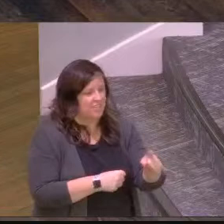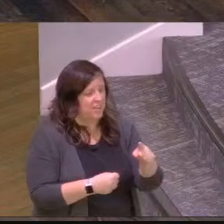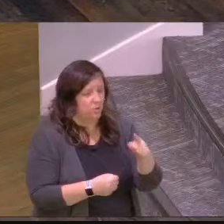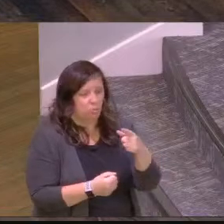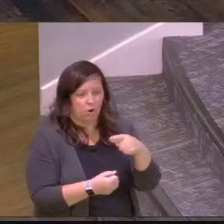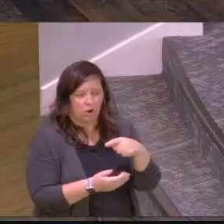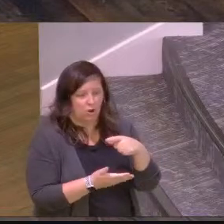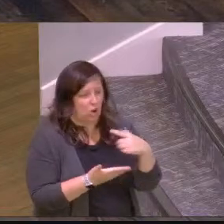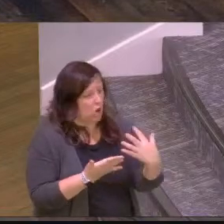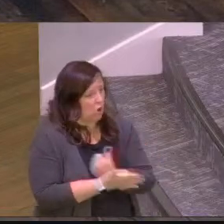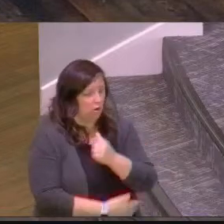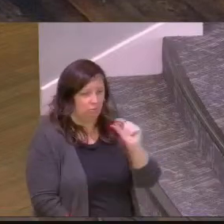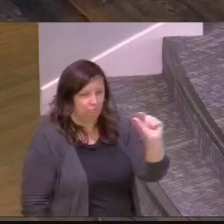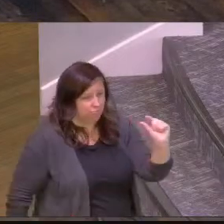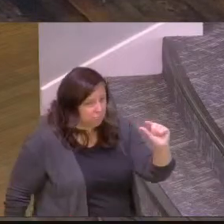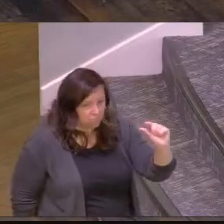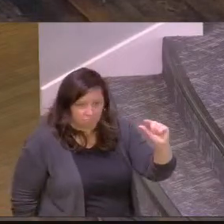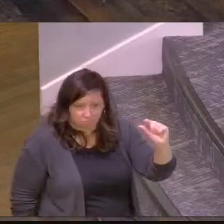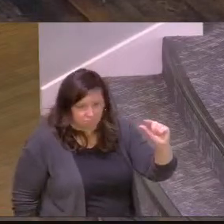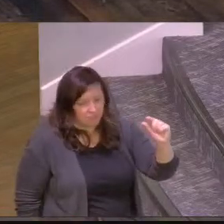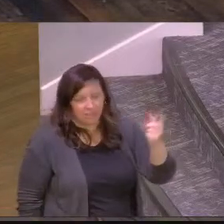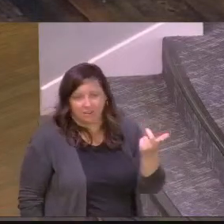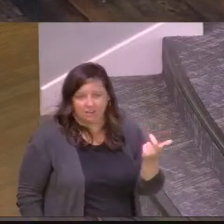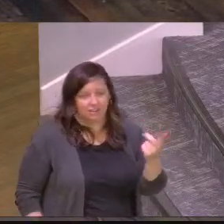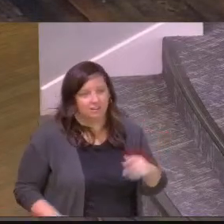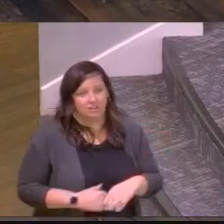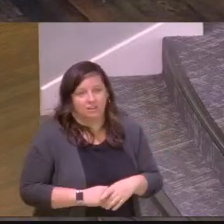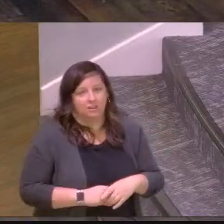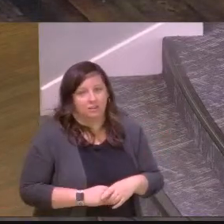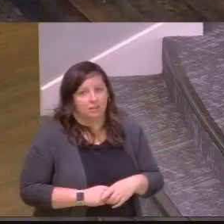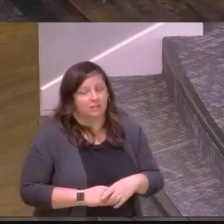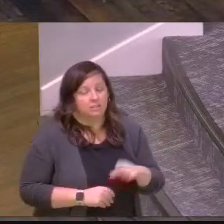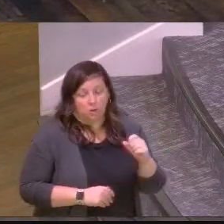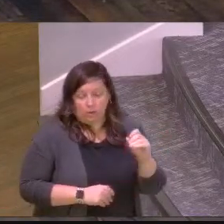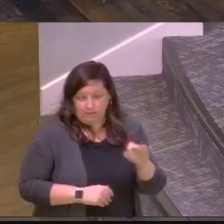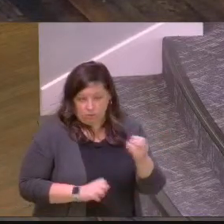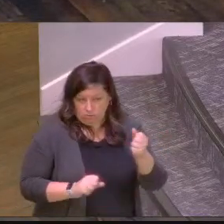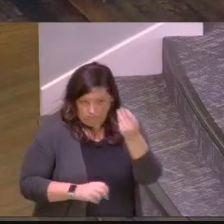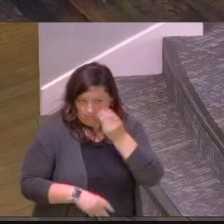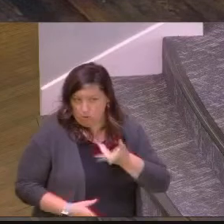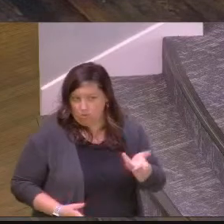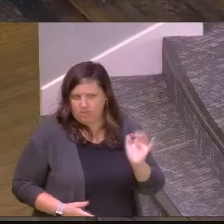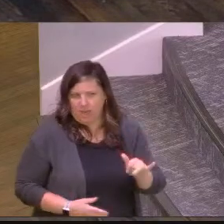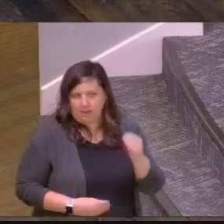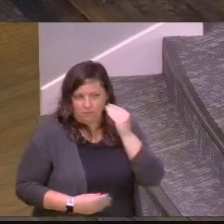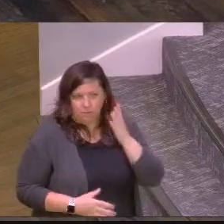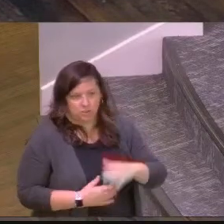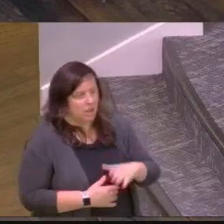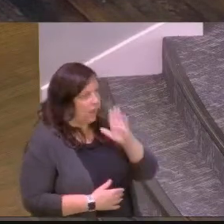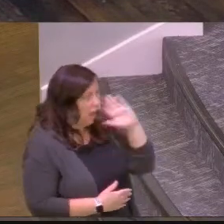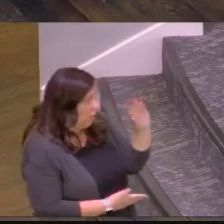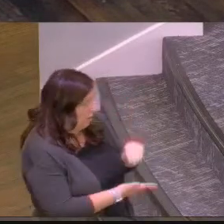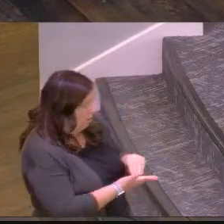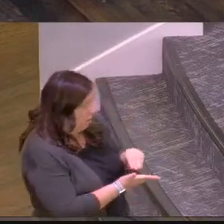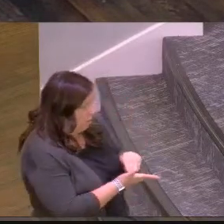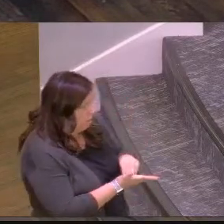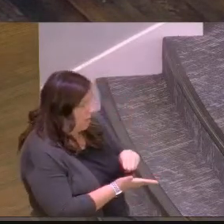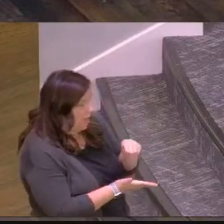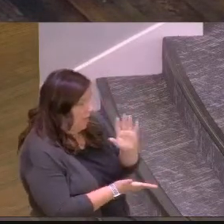under a different category. So, yeah, if I could find that out. I'll take note, and I'll get that to you after the